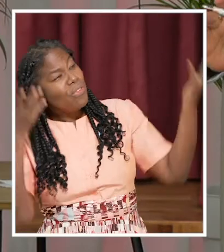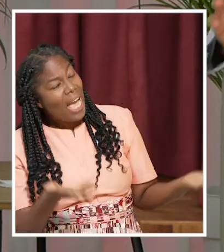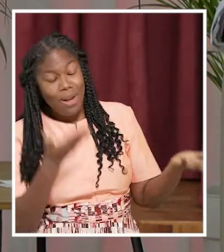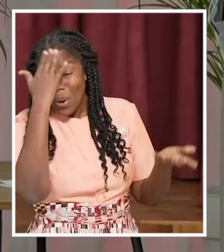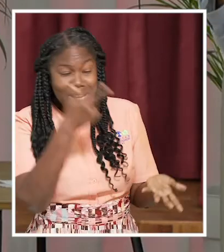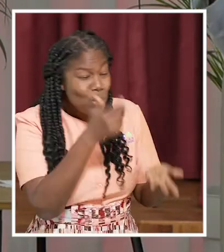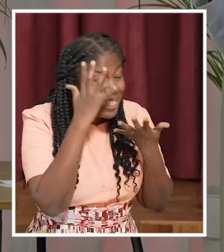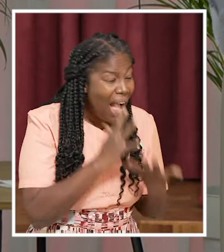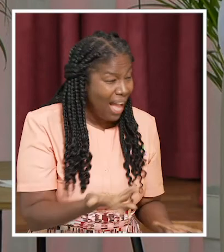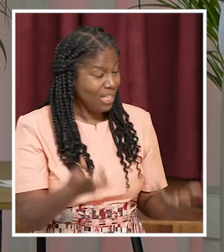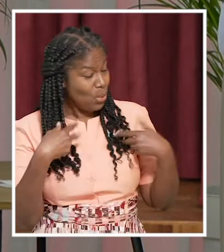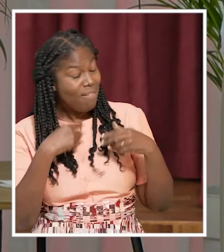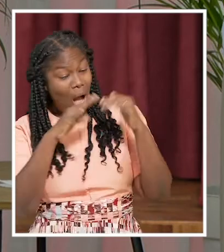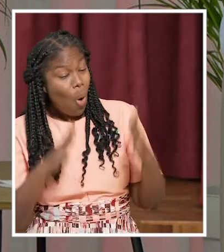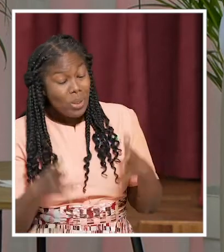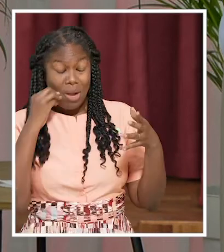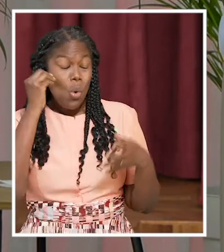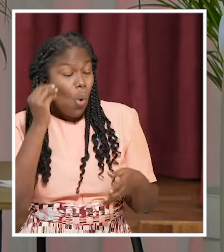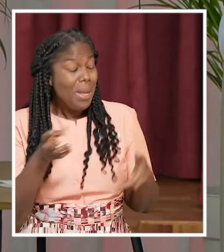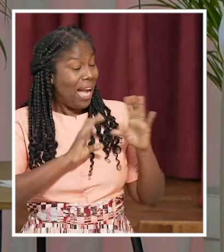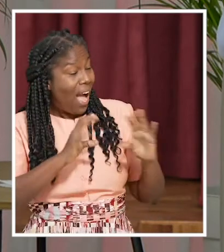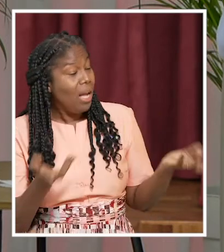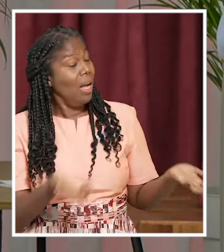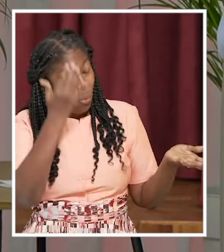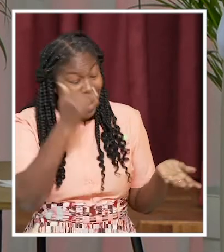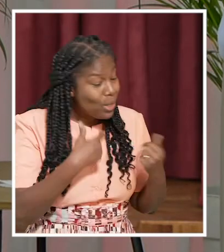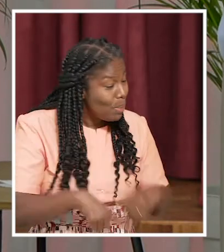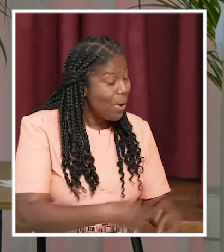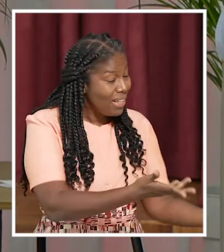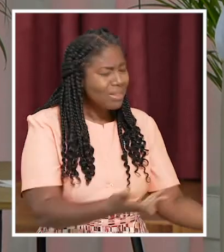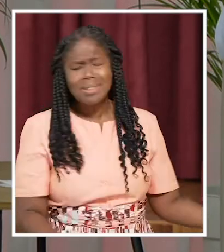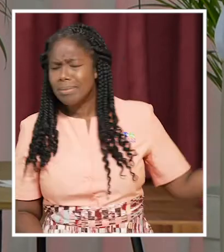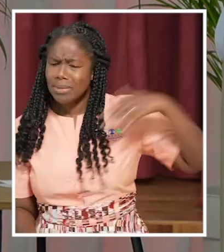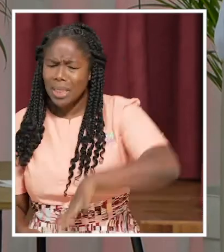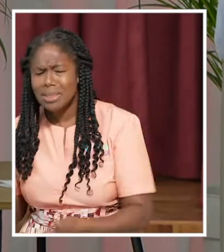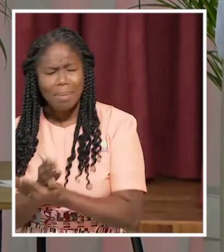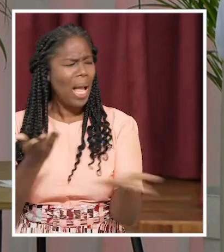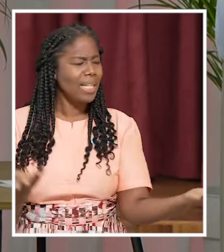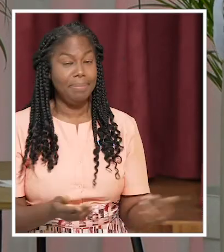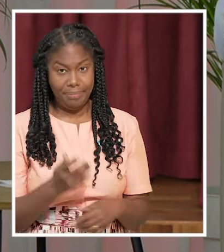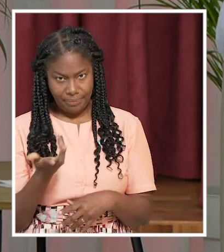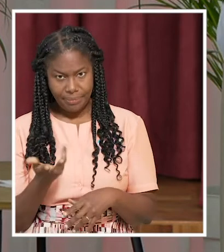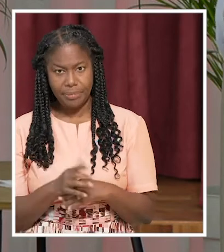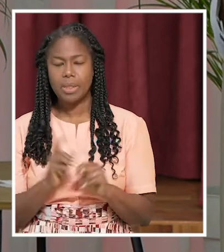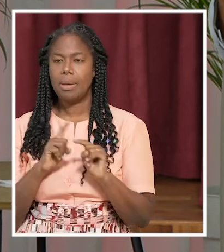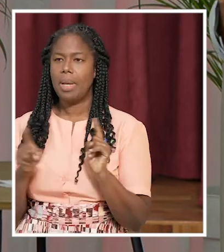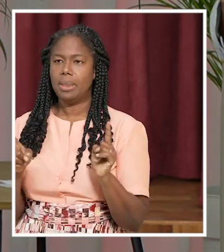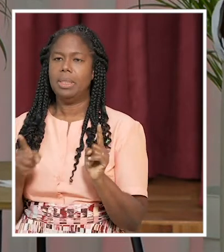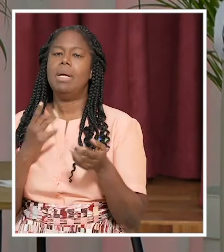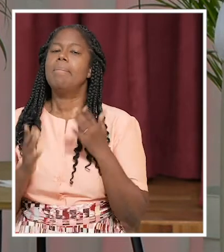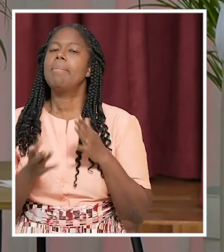Yes. And this person is going through depression. And let's say it's a child. And they don't know how to